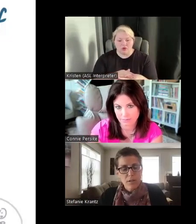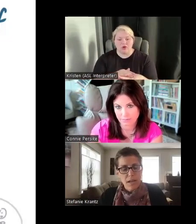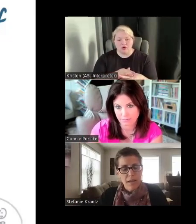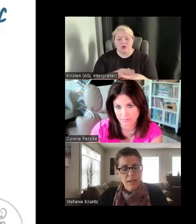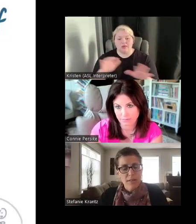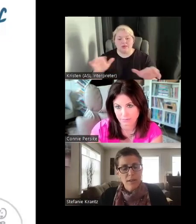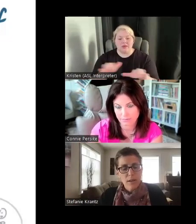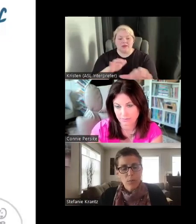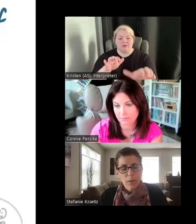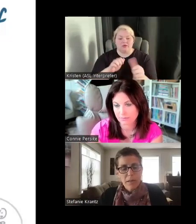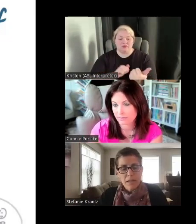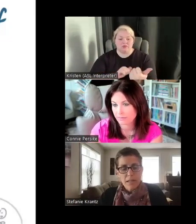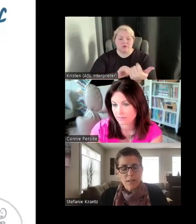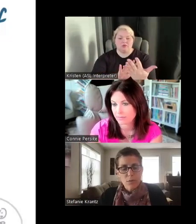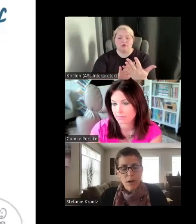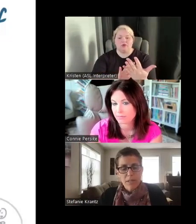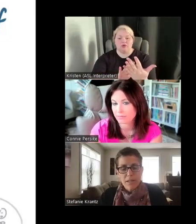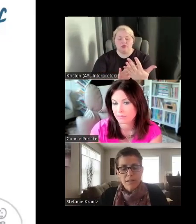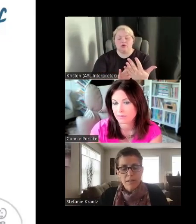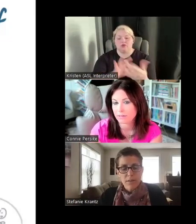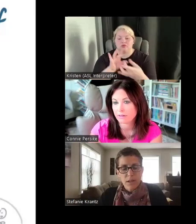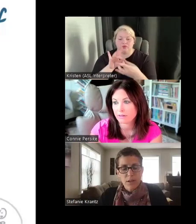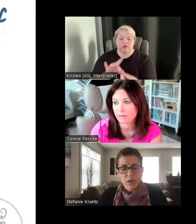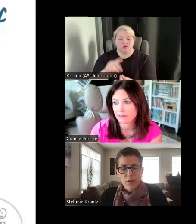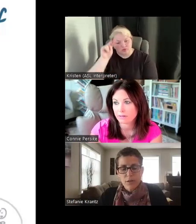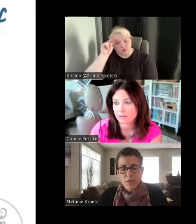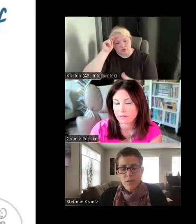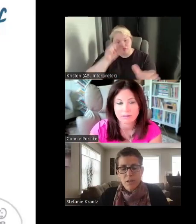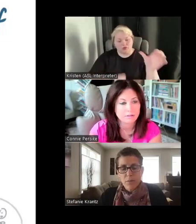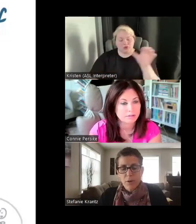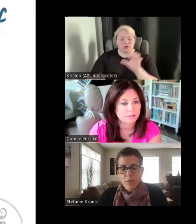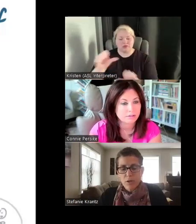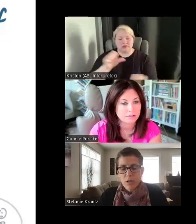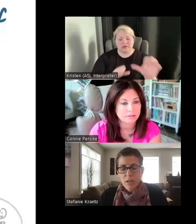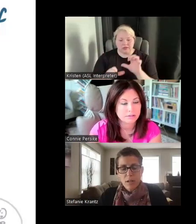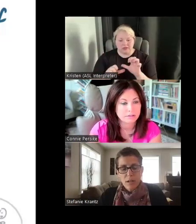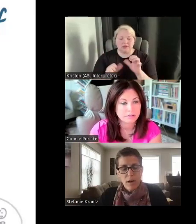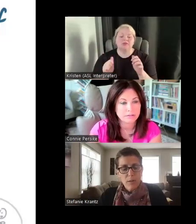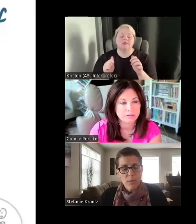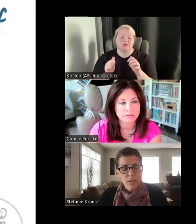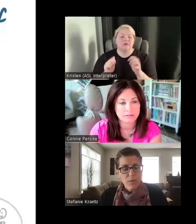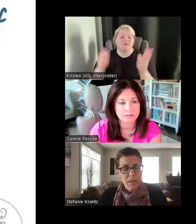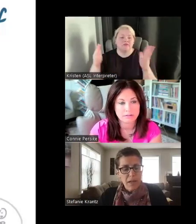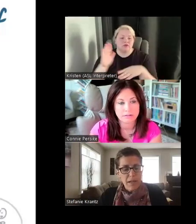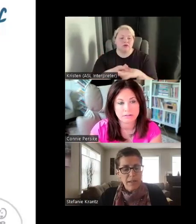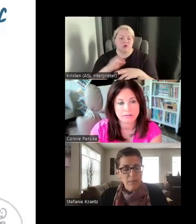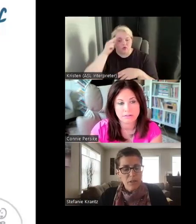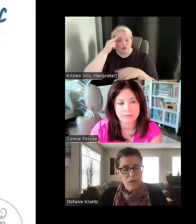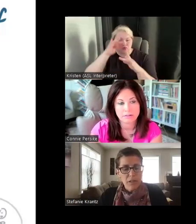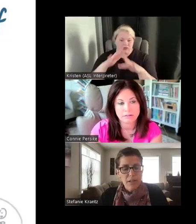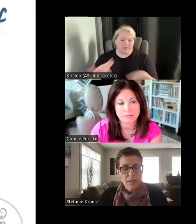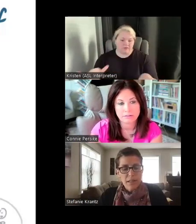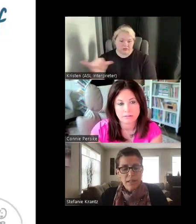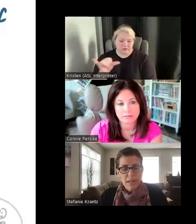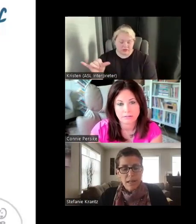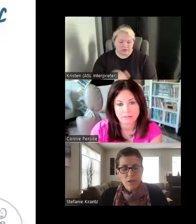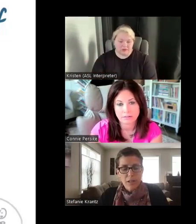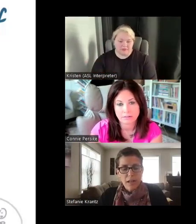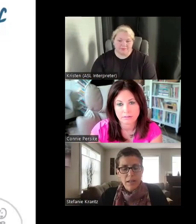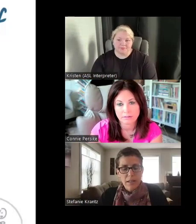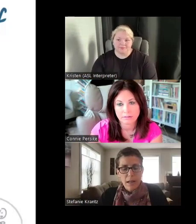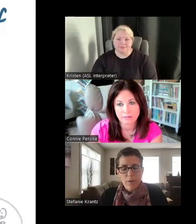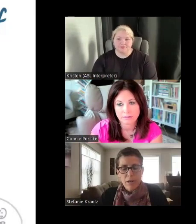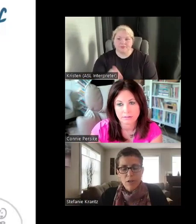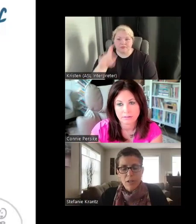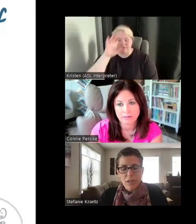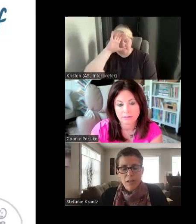and neuroscience while maintaining a trauma-sensitive and neurodiversity approach. Connie works from the guiding mission that connection